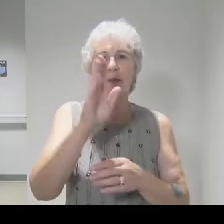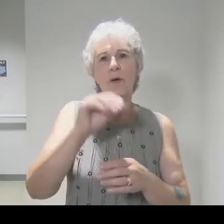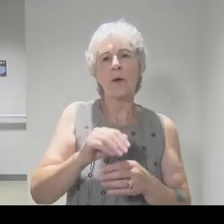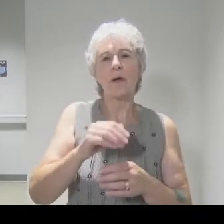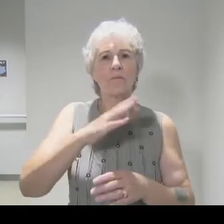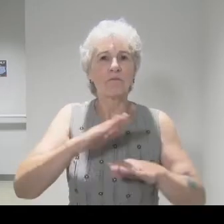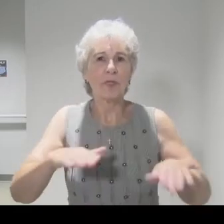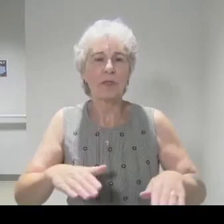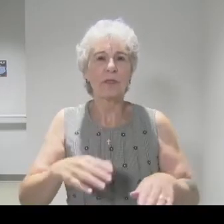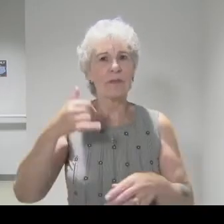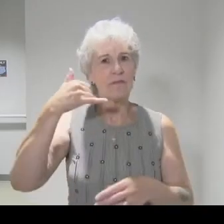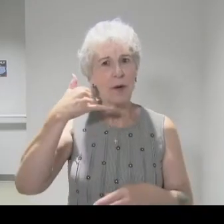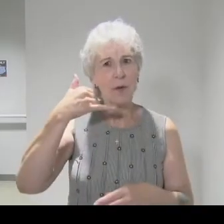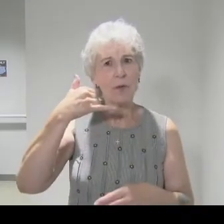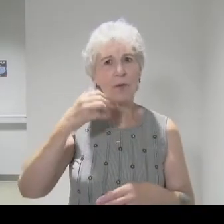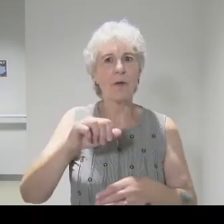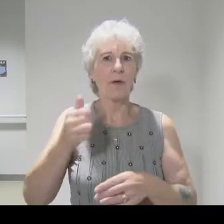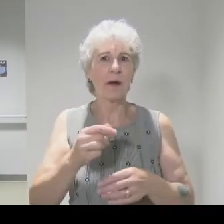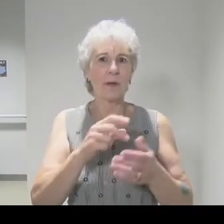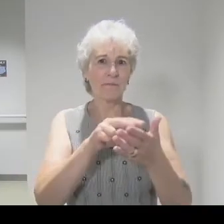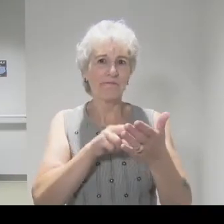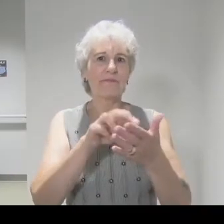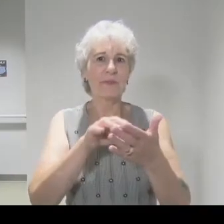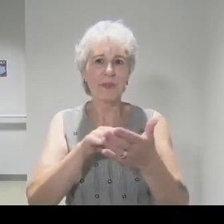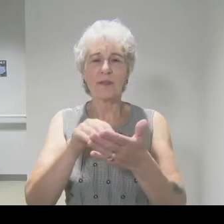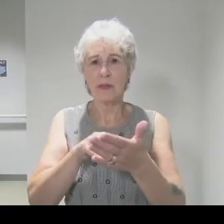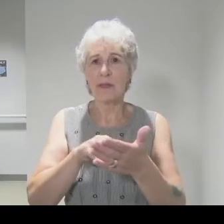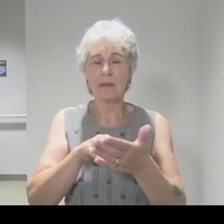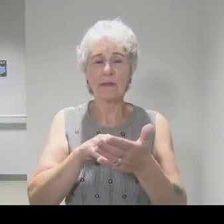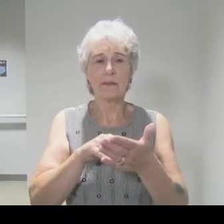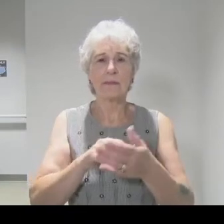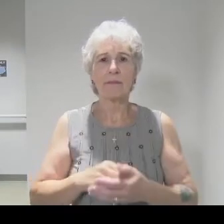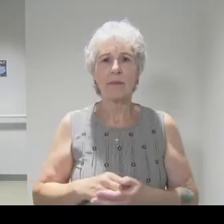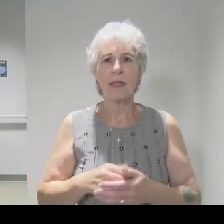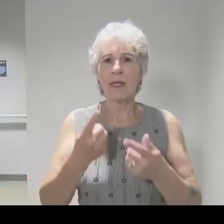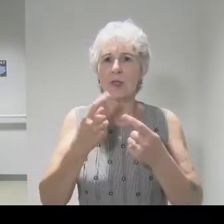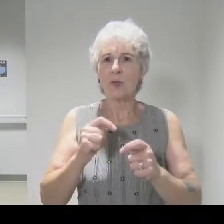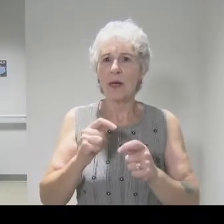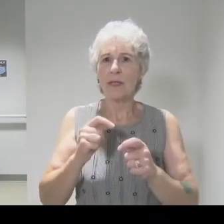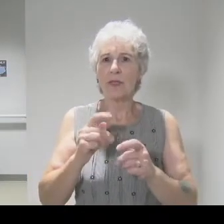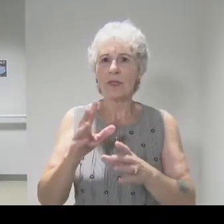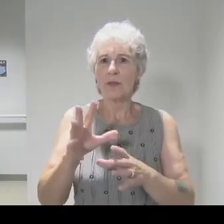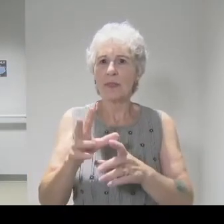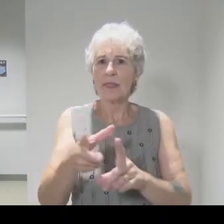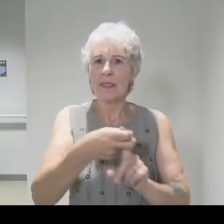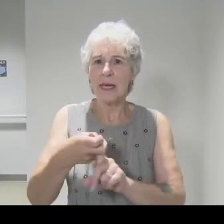iPhone, or whatever other tool that this social media environment tries to bring the children